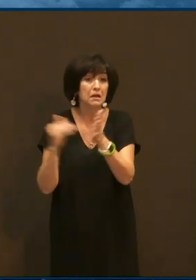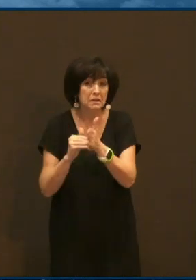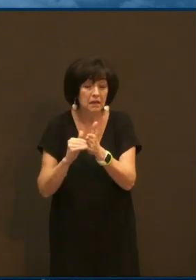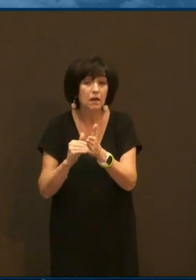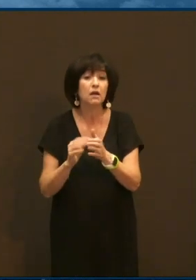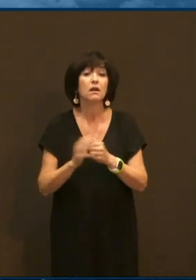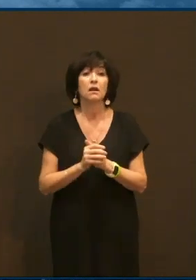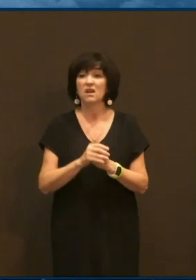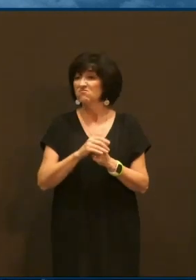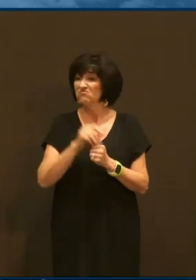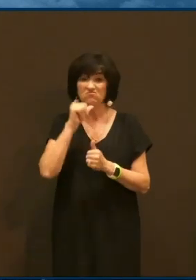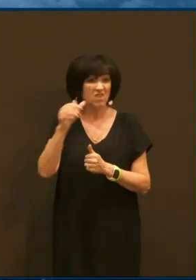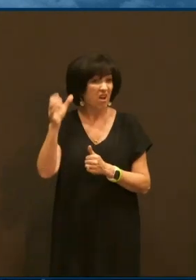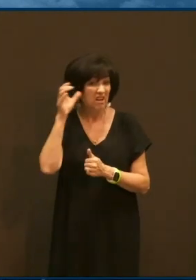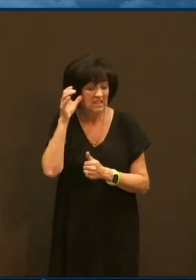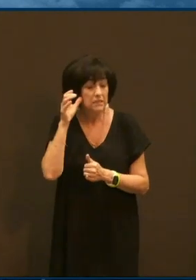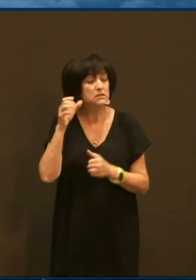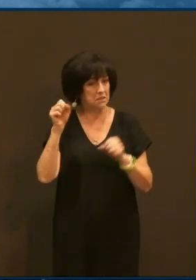needed.